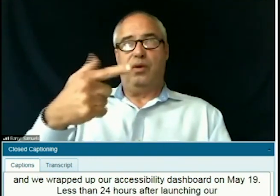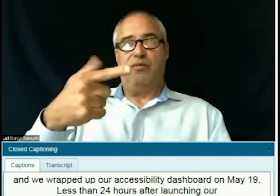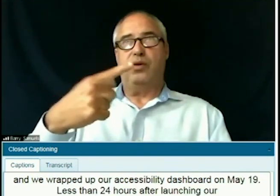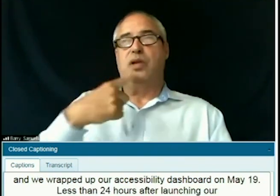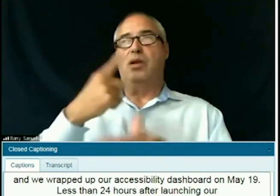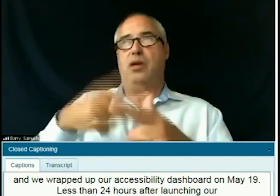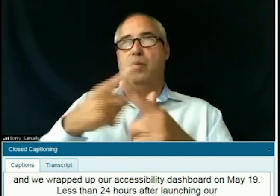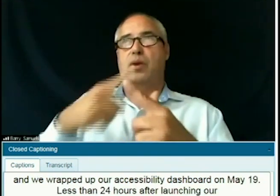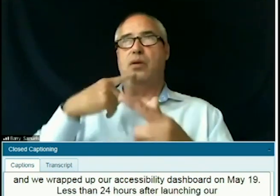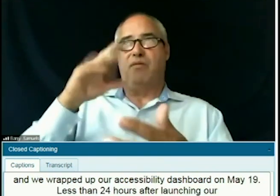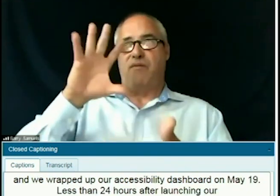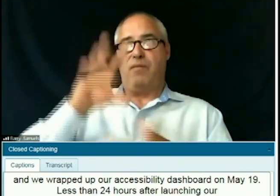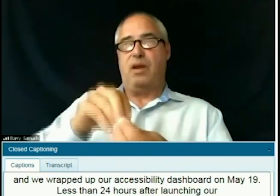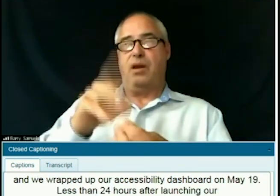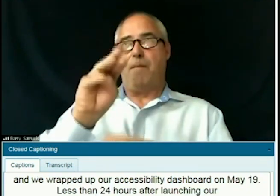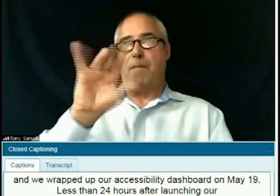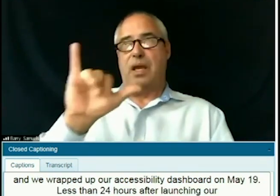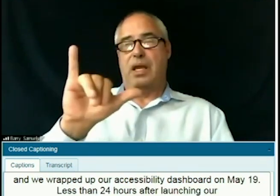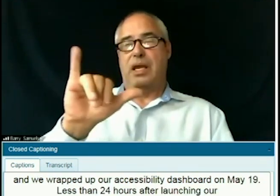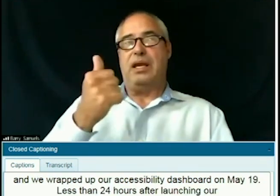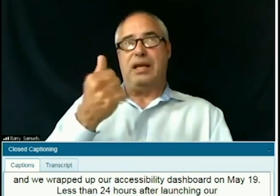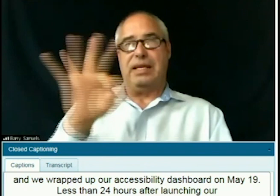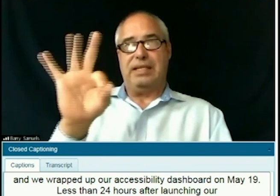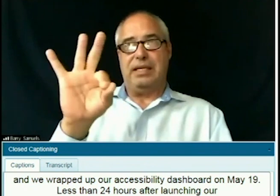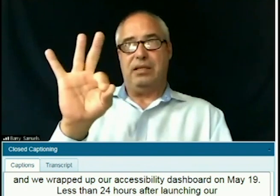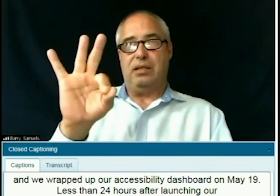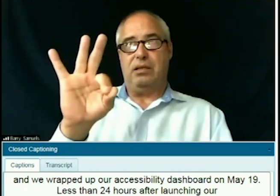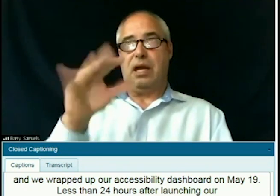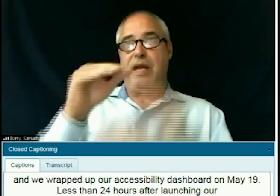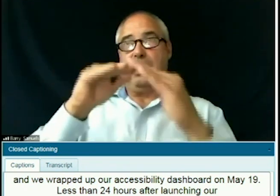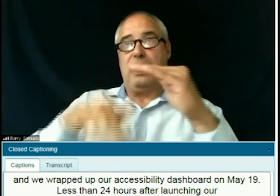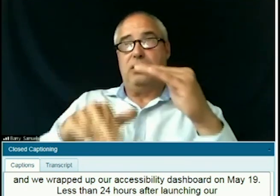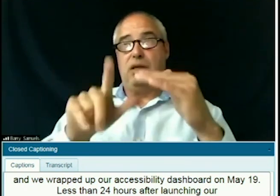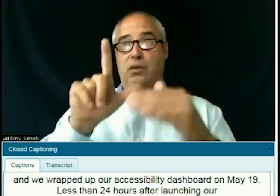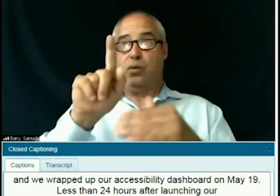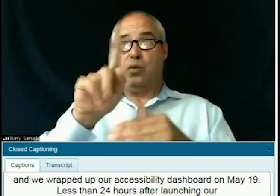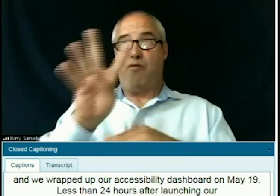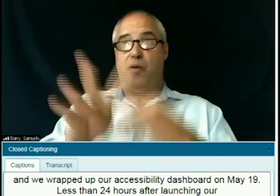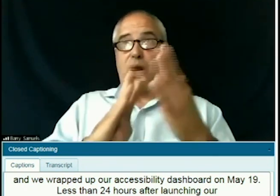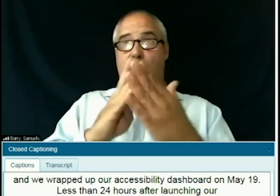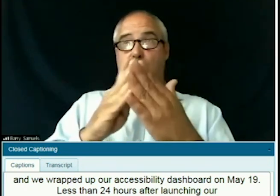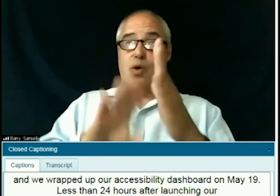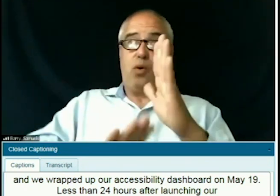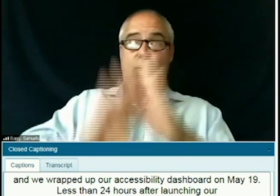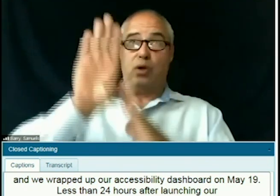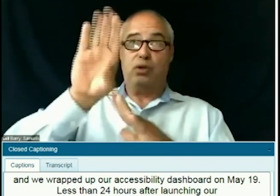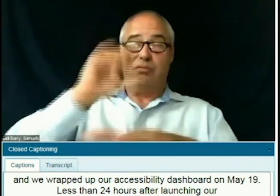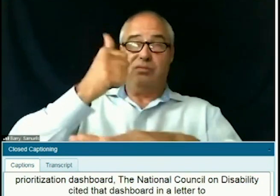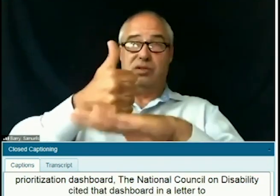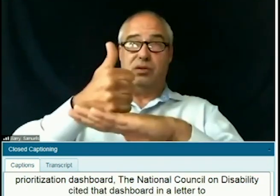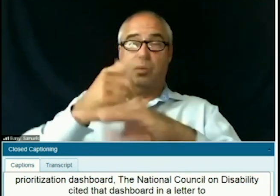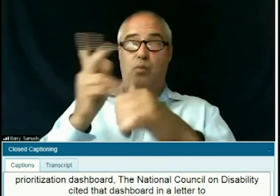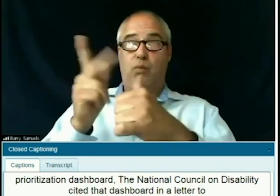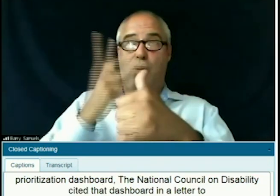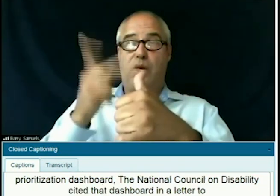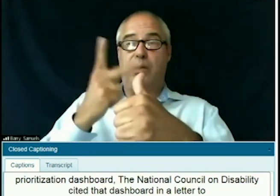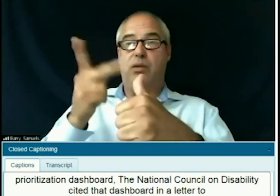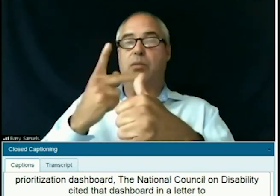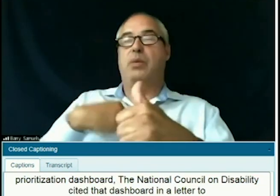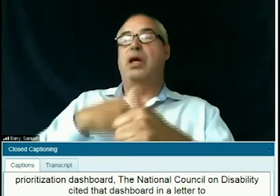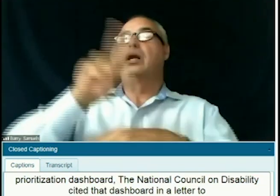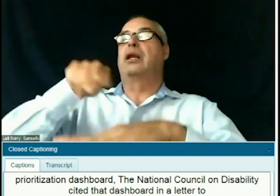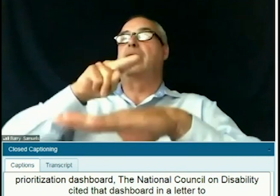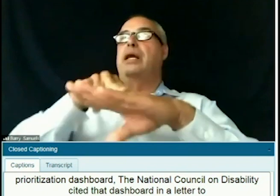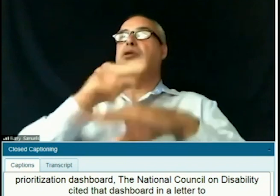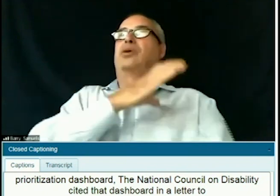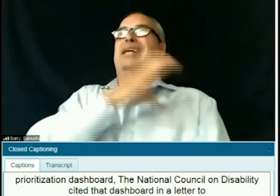19th. Less than 24 hours after launching our prioritization dashboard, the National Council